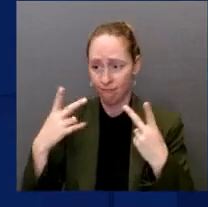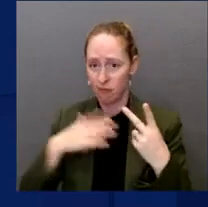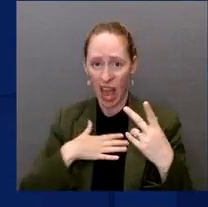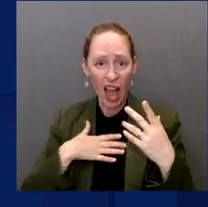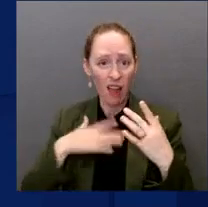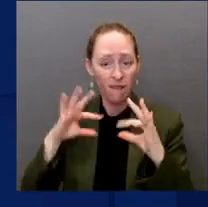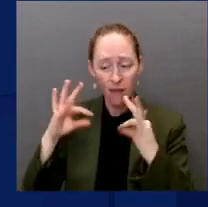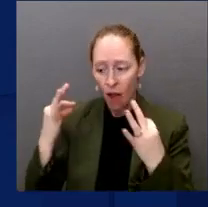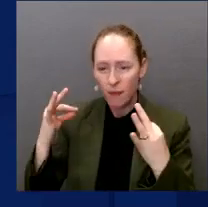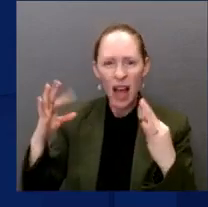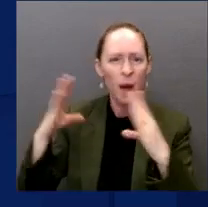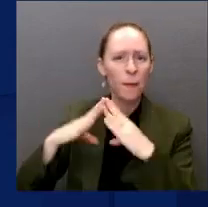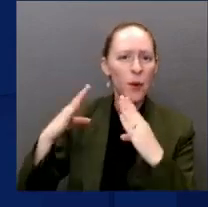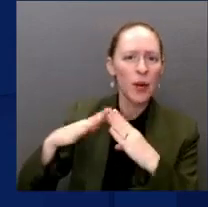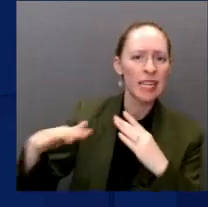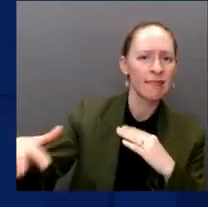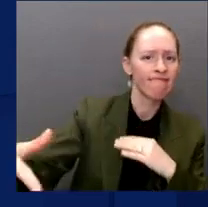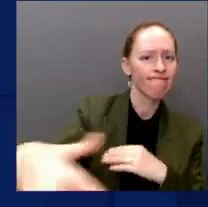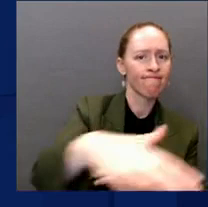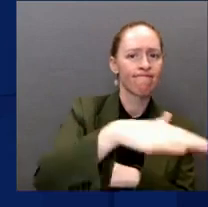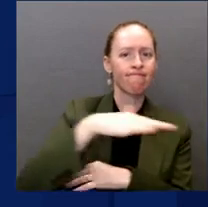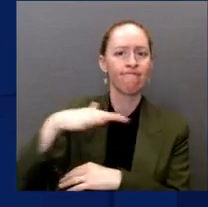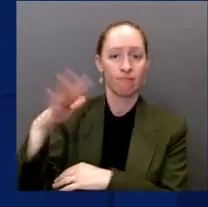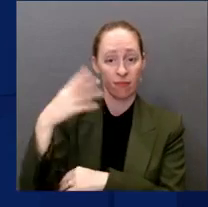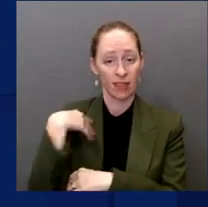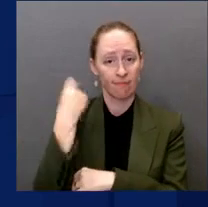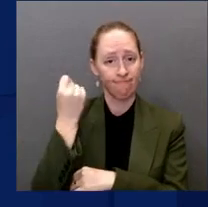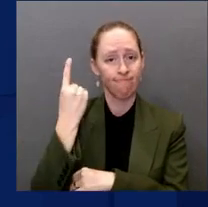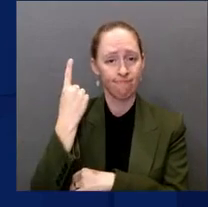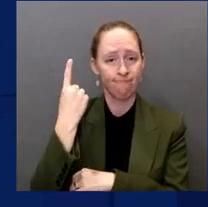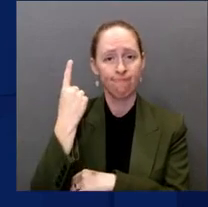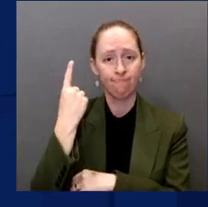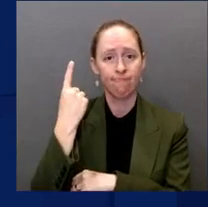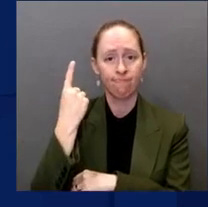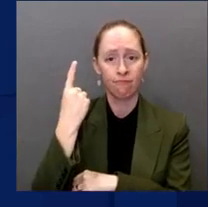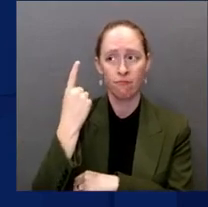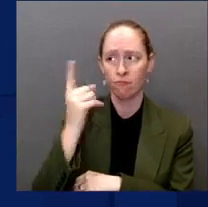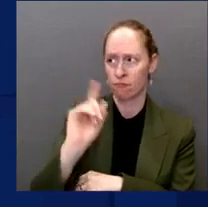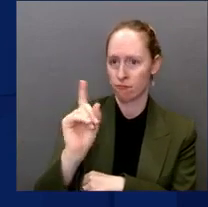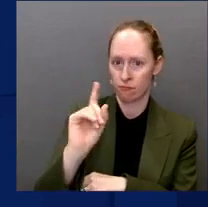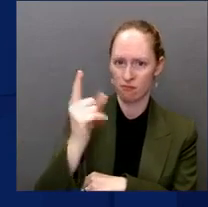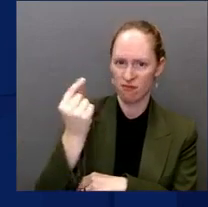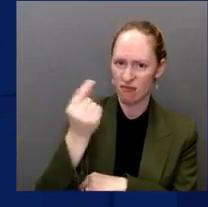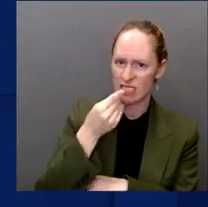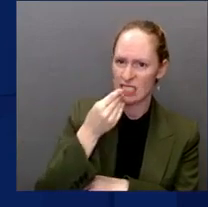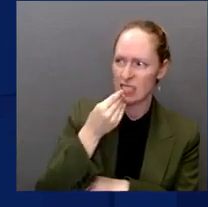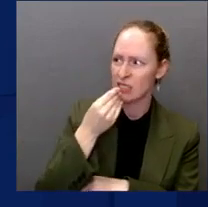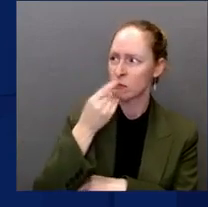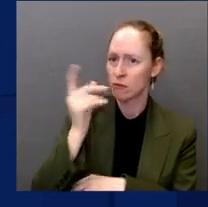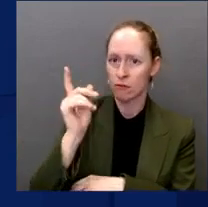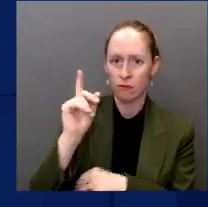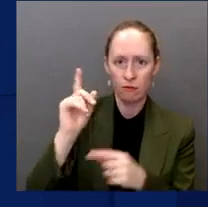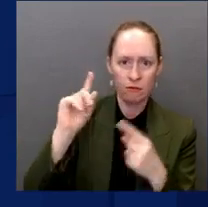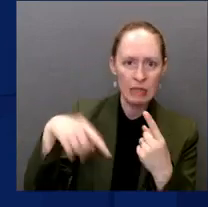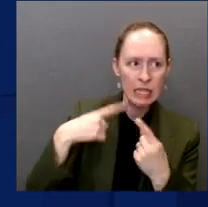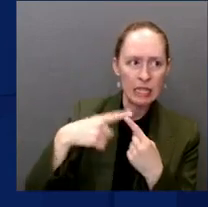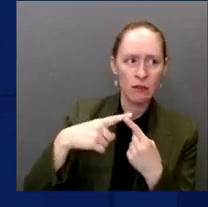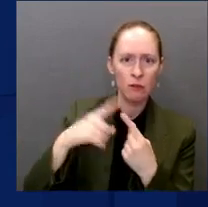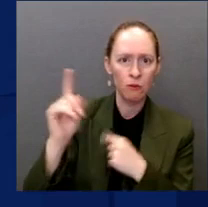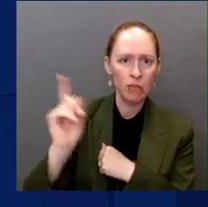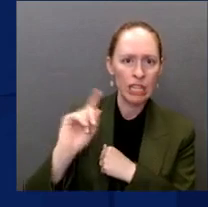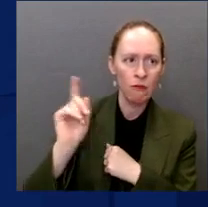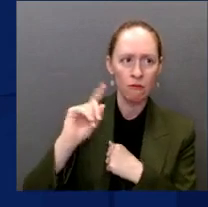come from, both as a child and as a parent. So I know, truly